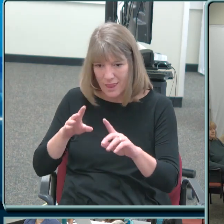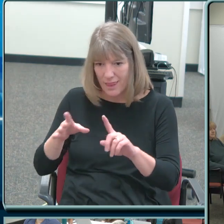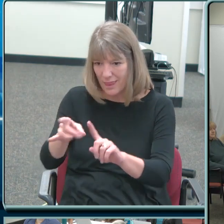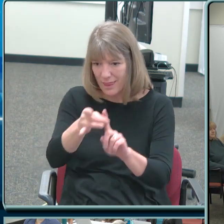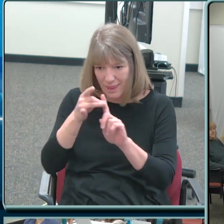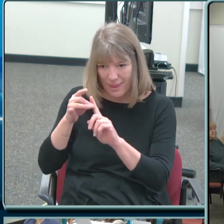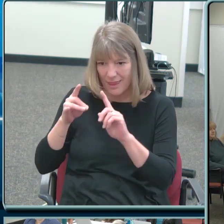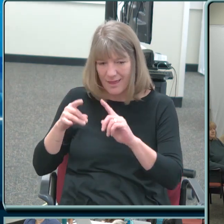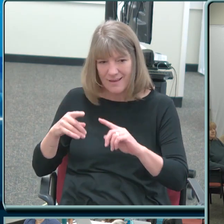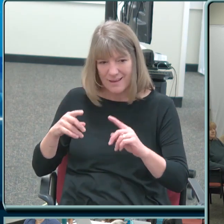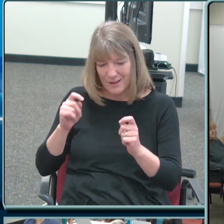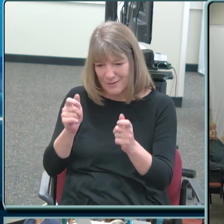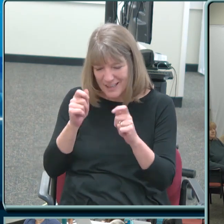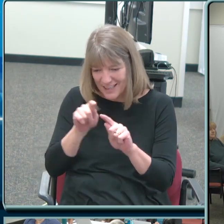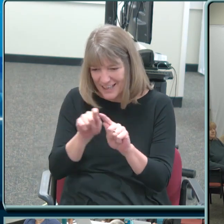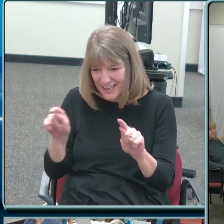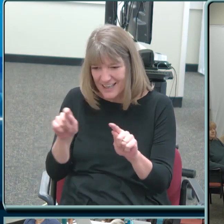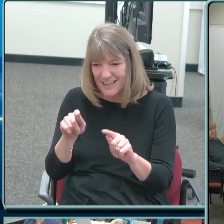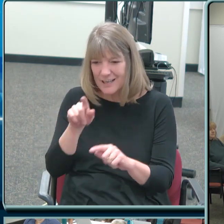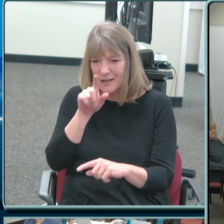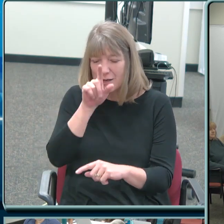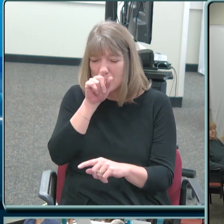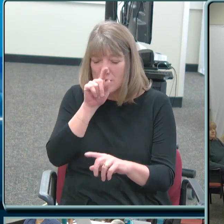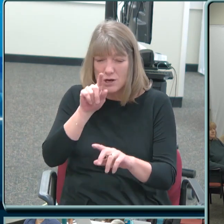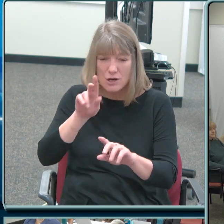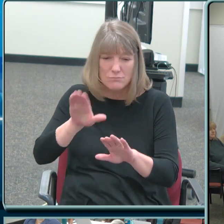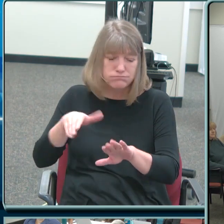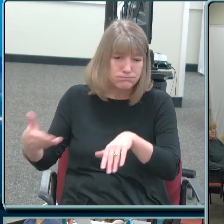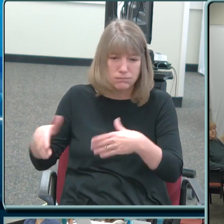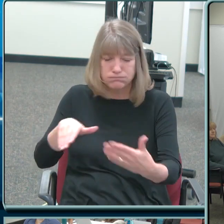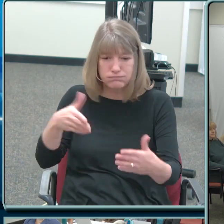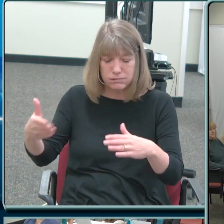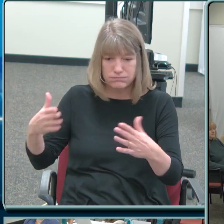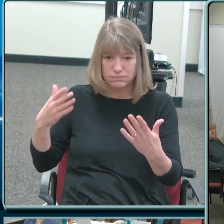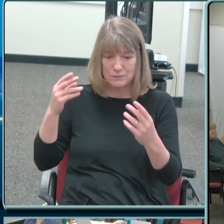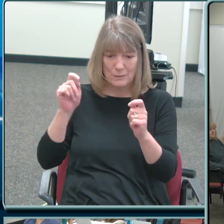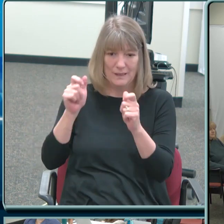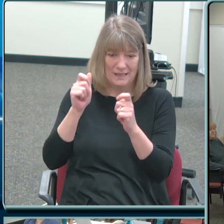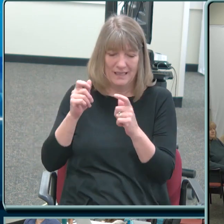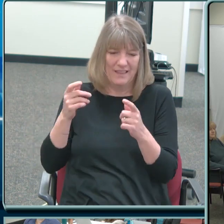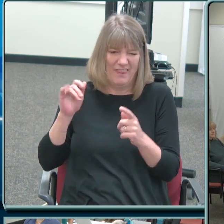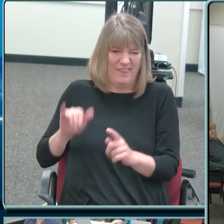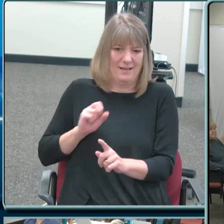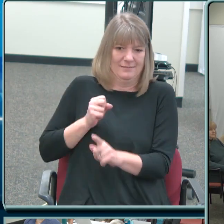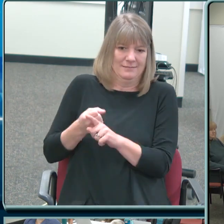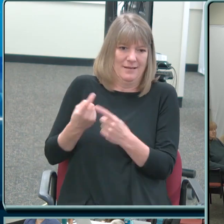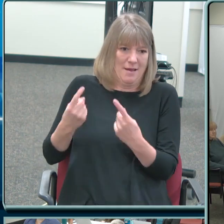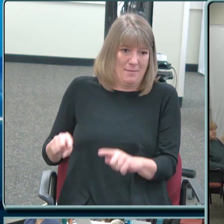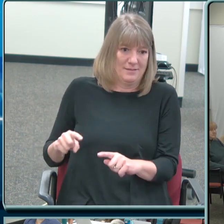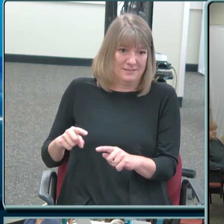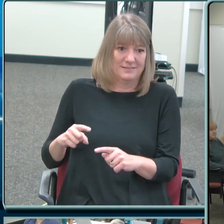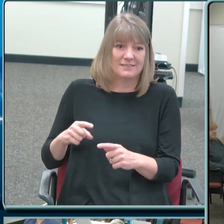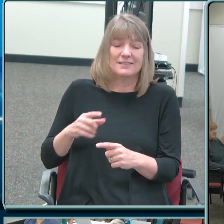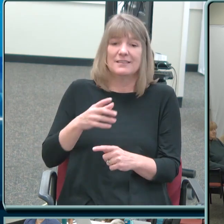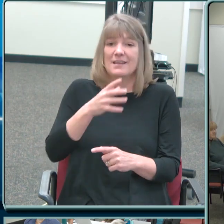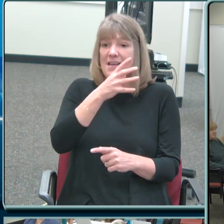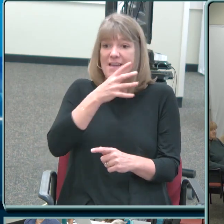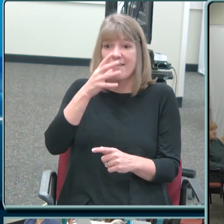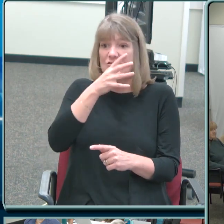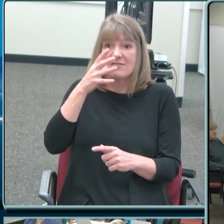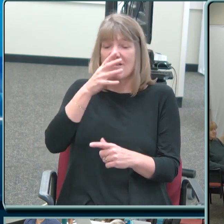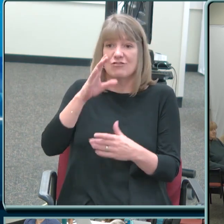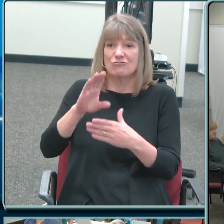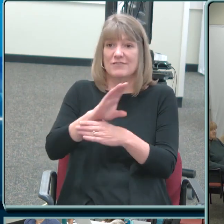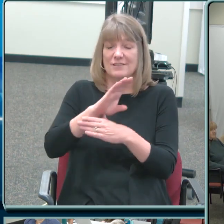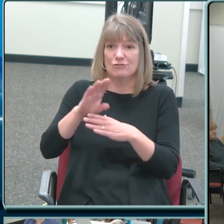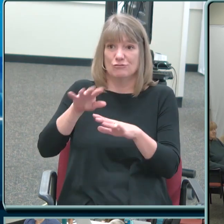other very, very quickly. You can have bird die-offs very, very quickly. And so that's what's been happening. And when it happens in the agricultural industry, we